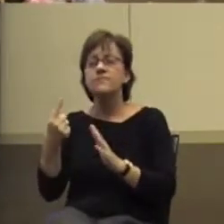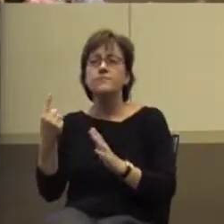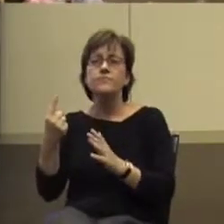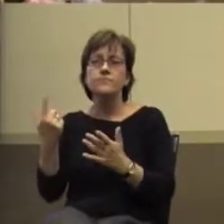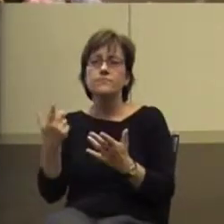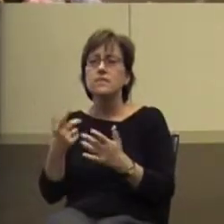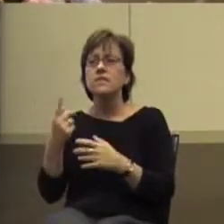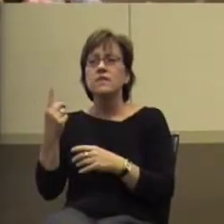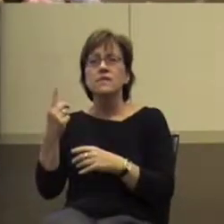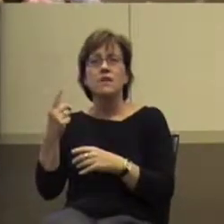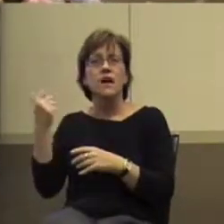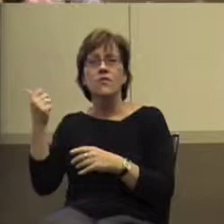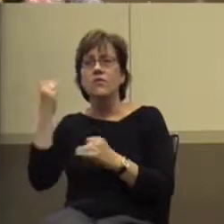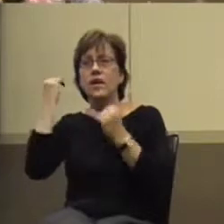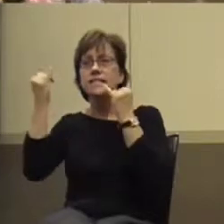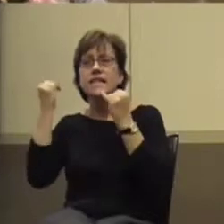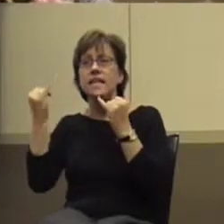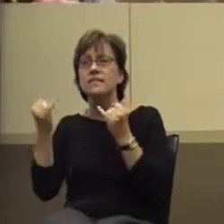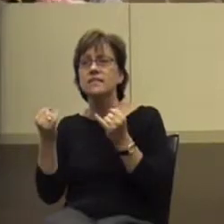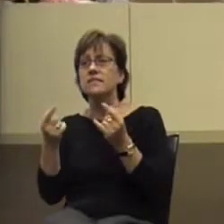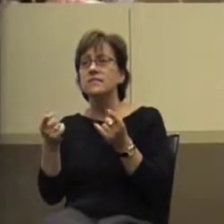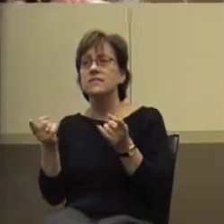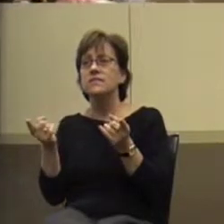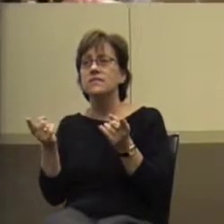Anything else?